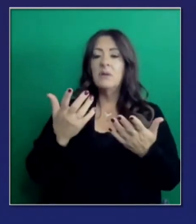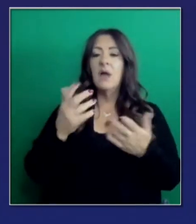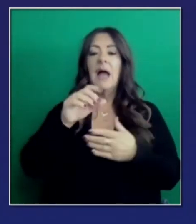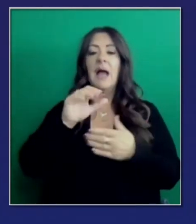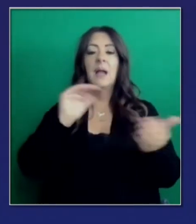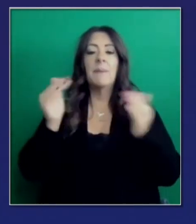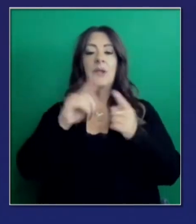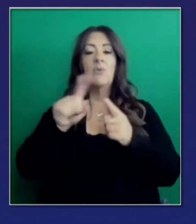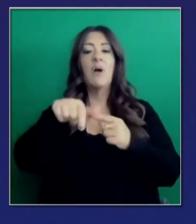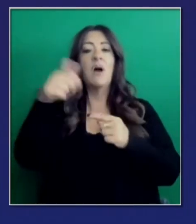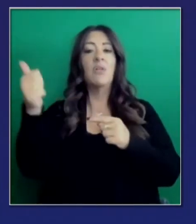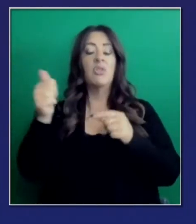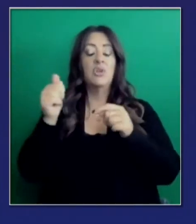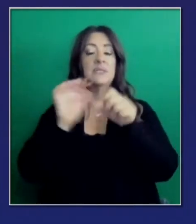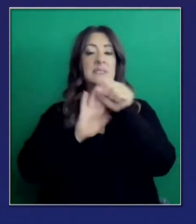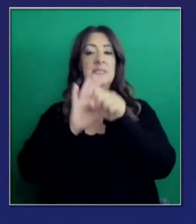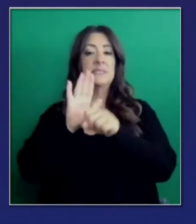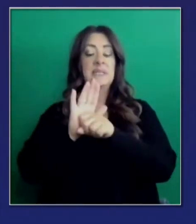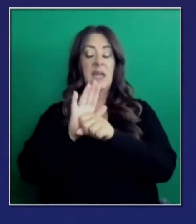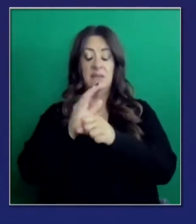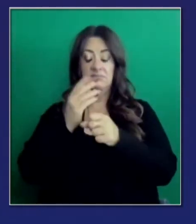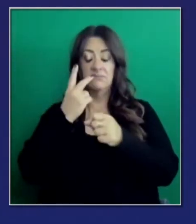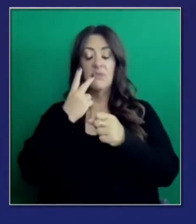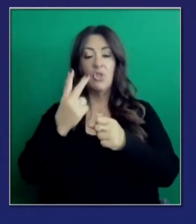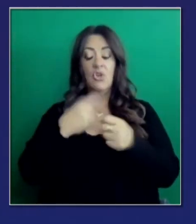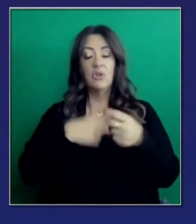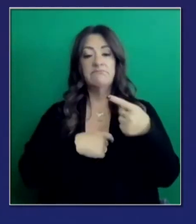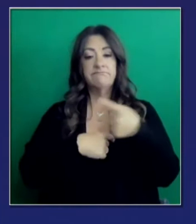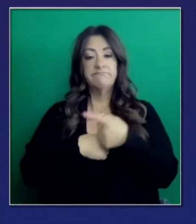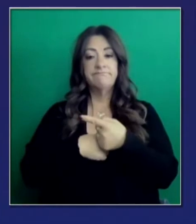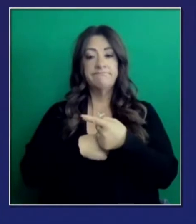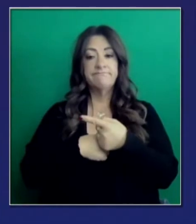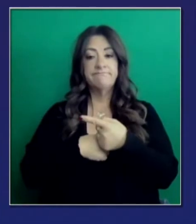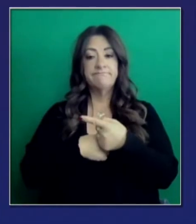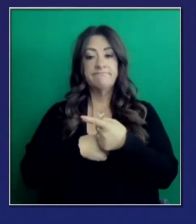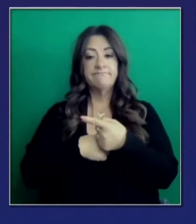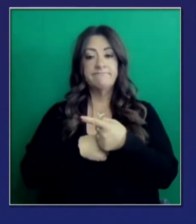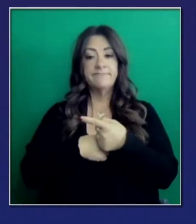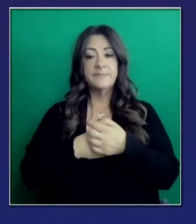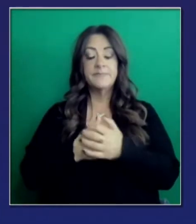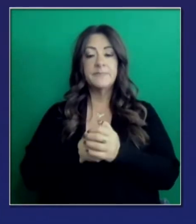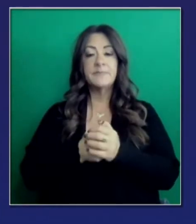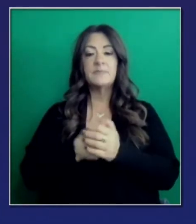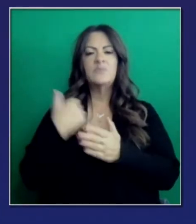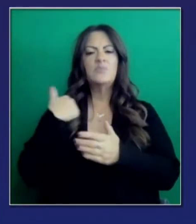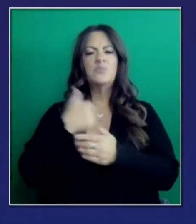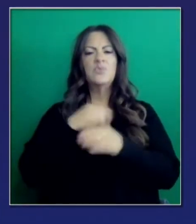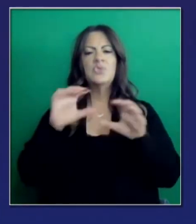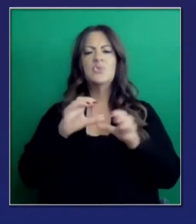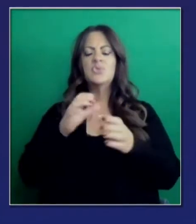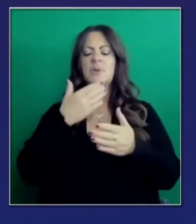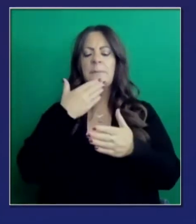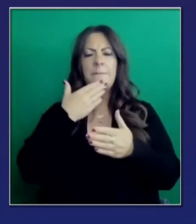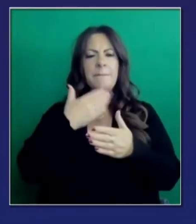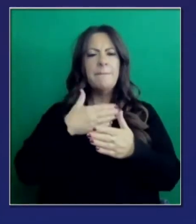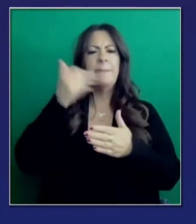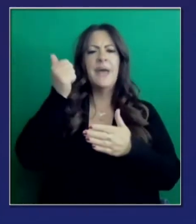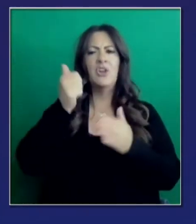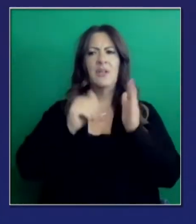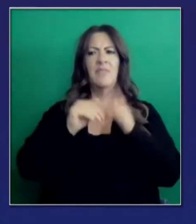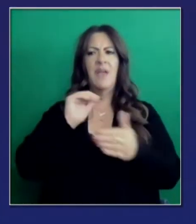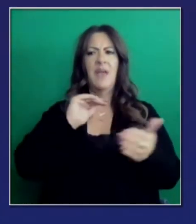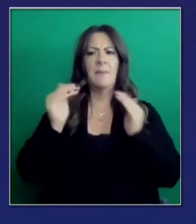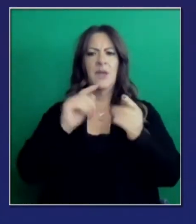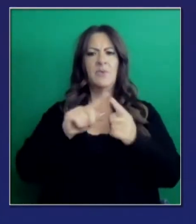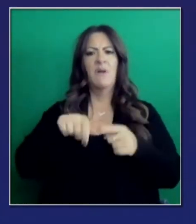respect on positivity rates. We're faring better than more than half the states in the nation. Florida, and I compare some